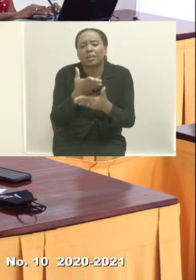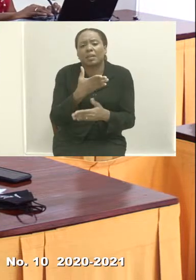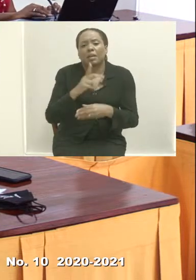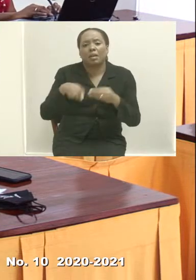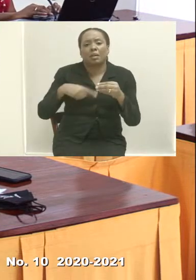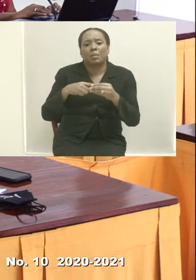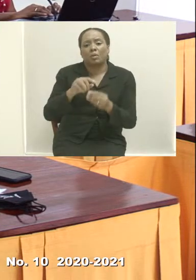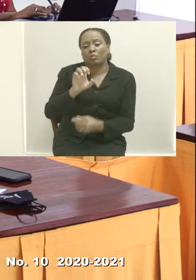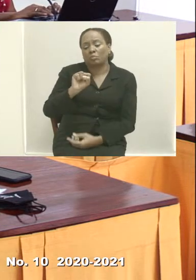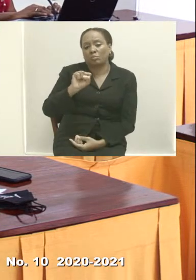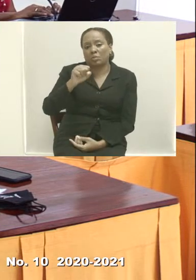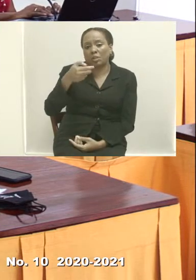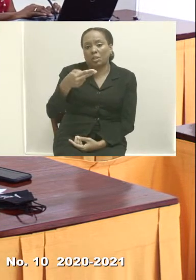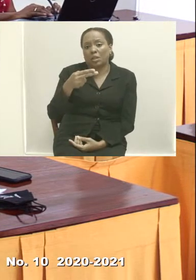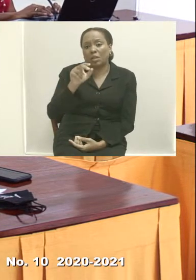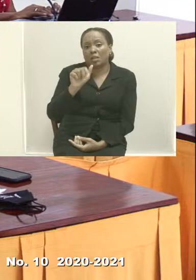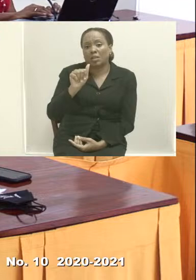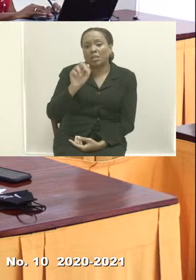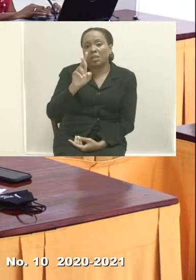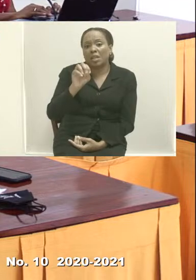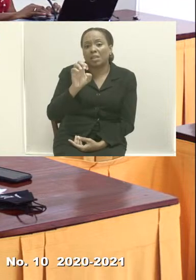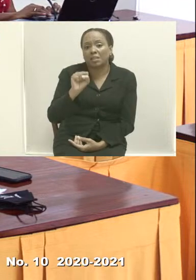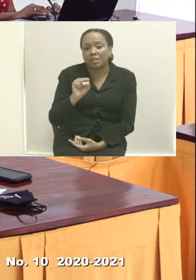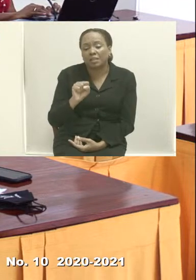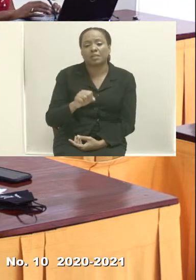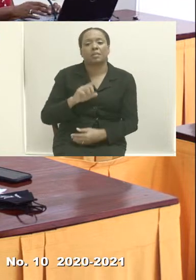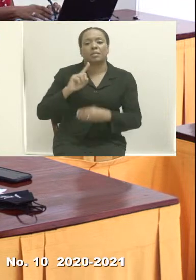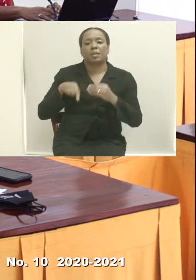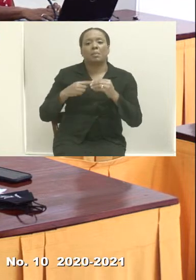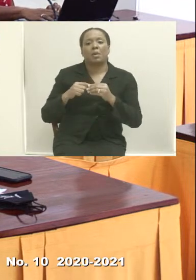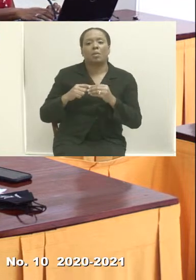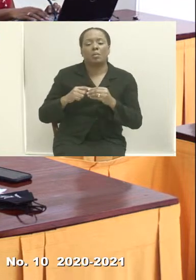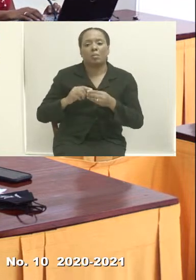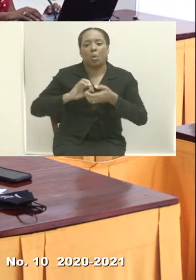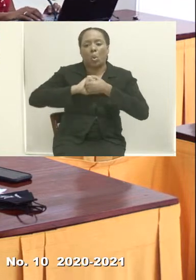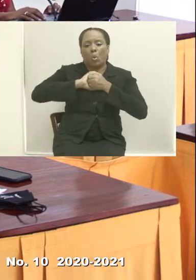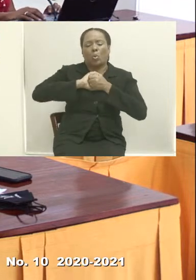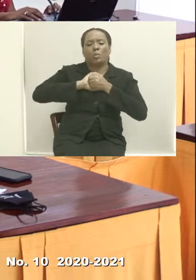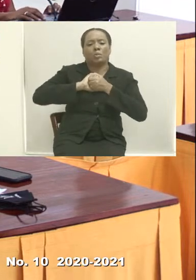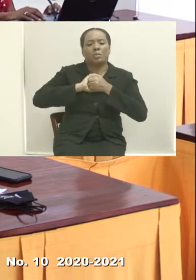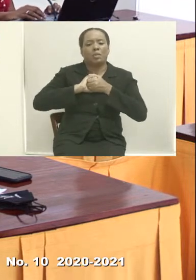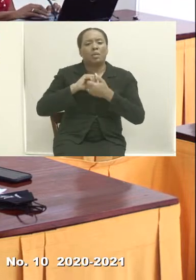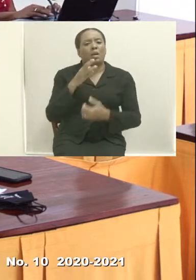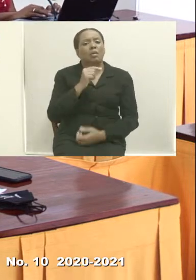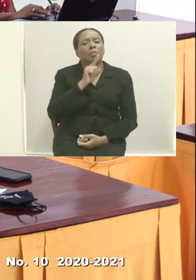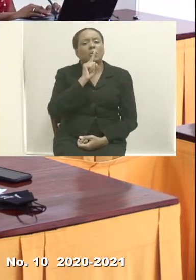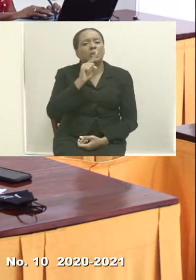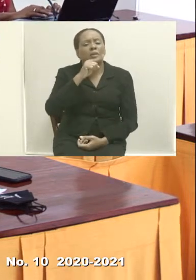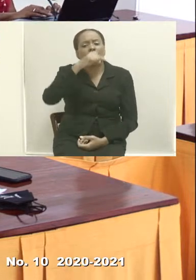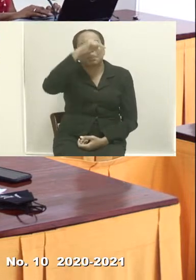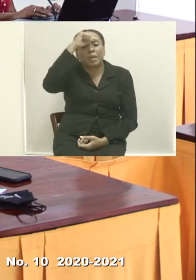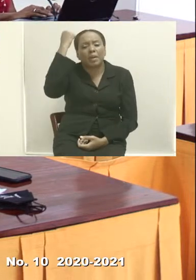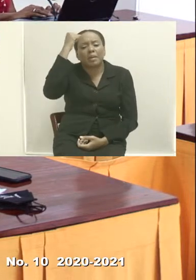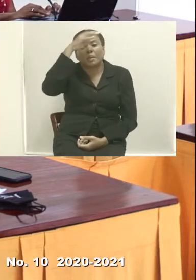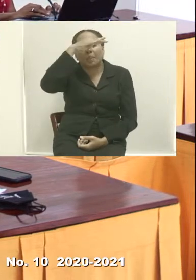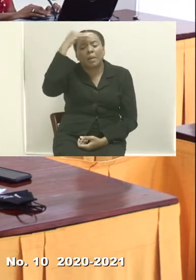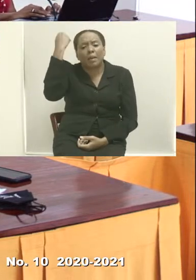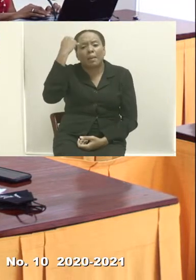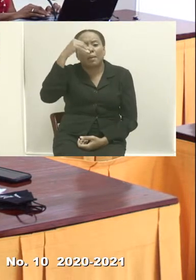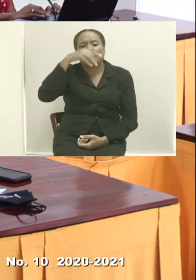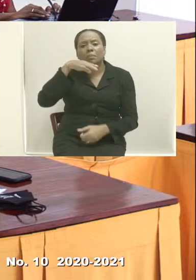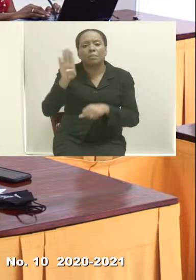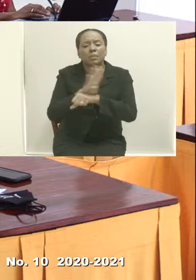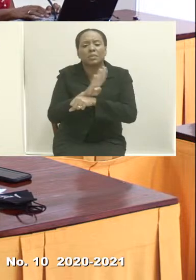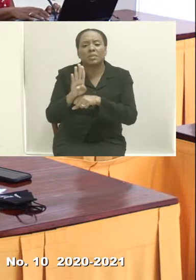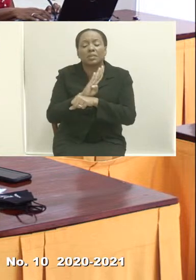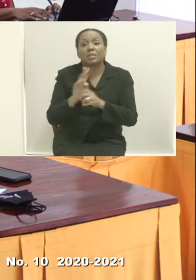ma'am. And all too often we see businesses, especially black businesses in Barbados, start and then flounder because there has